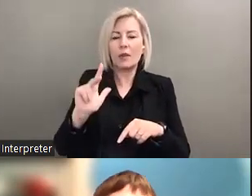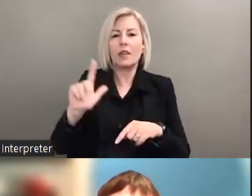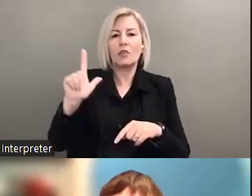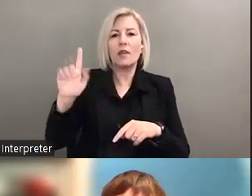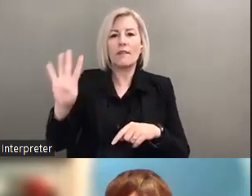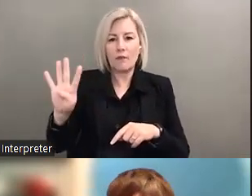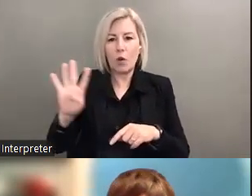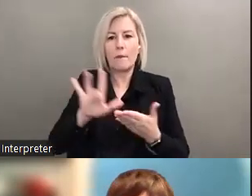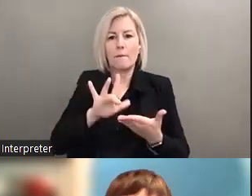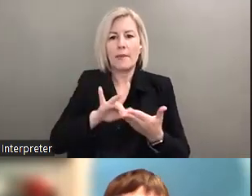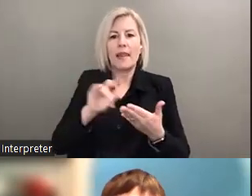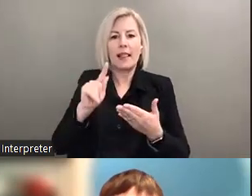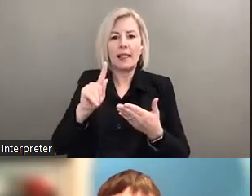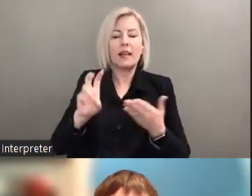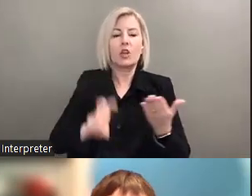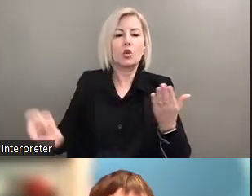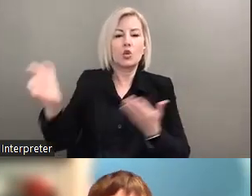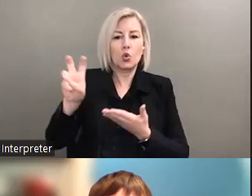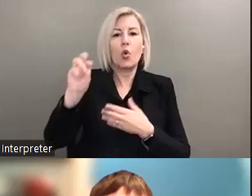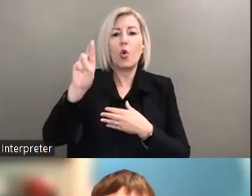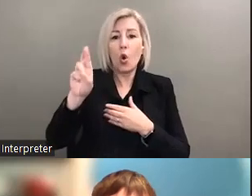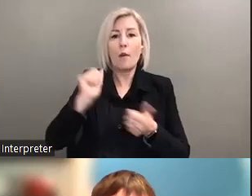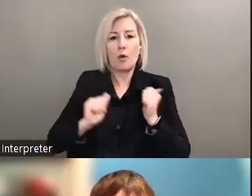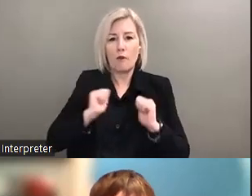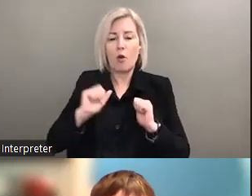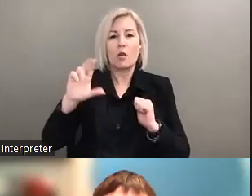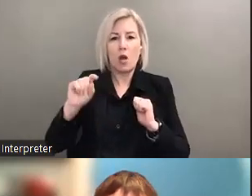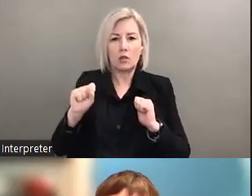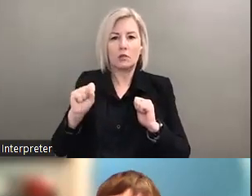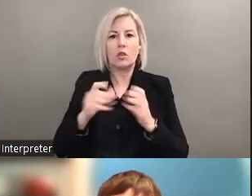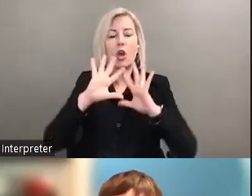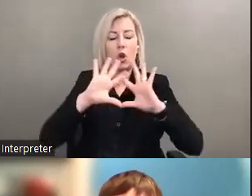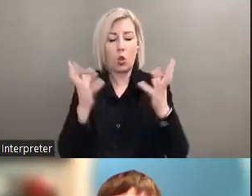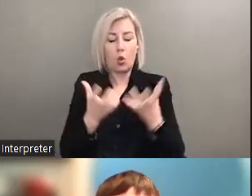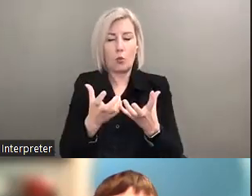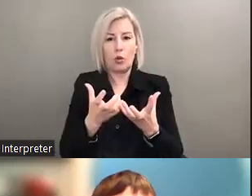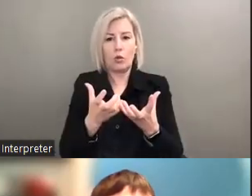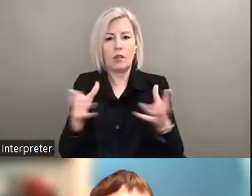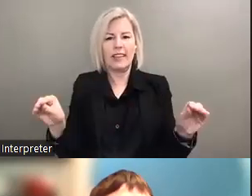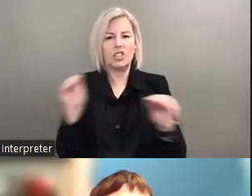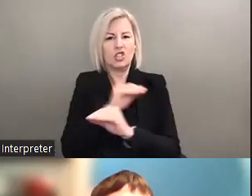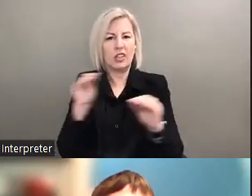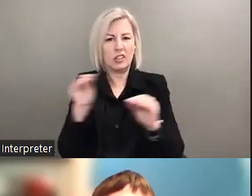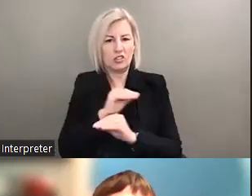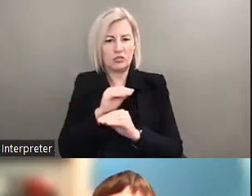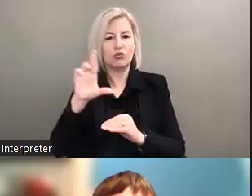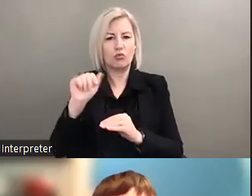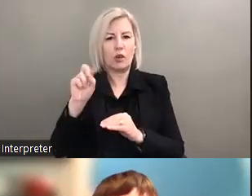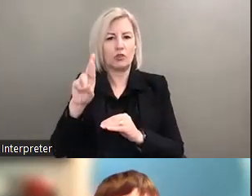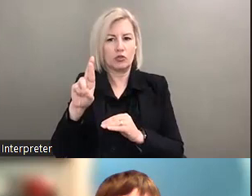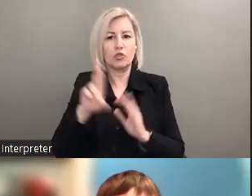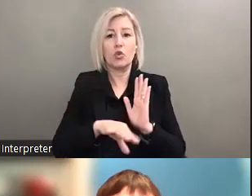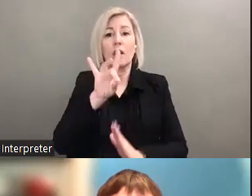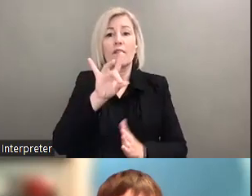2023-2024 MidAtlantic Tours or Performing Arts Global Exchange rosters. You can find the MidAtlantic